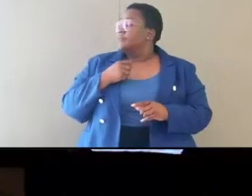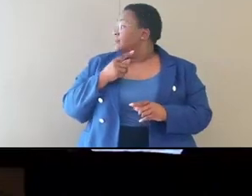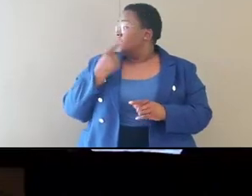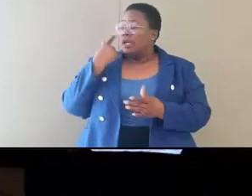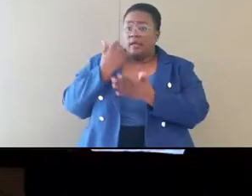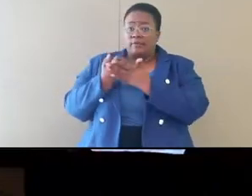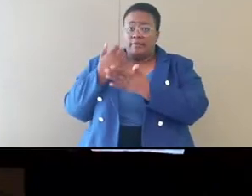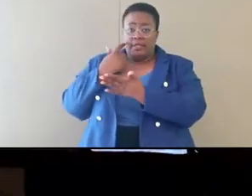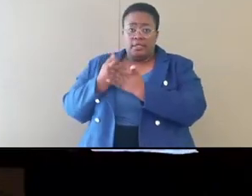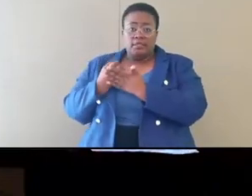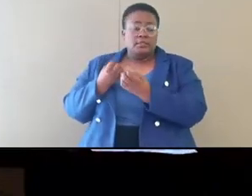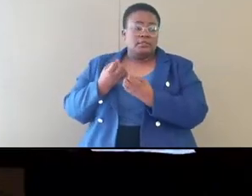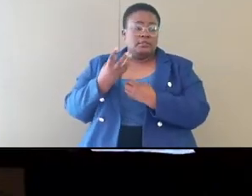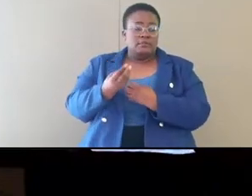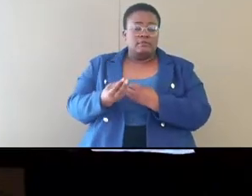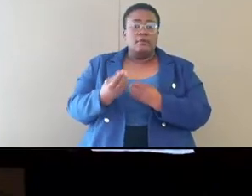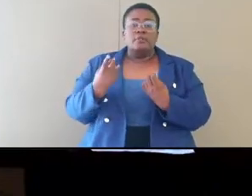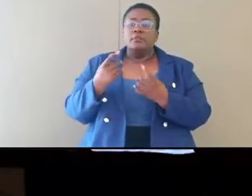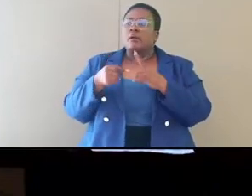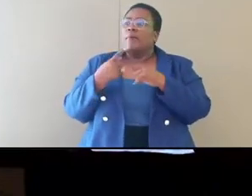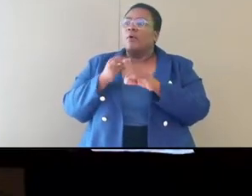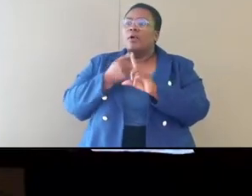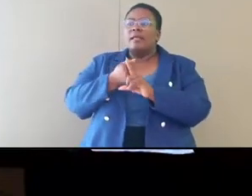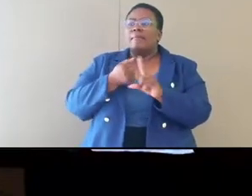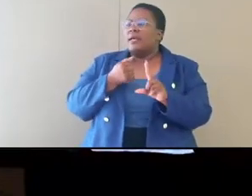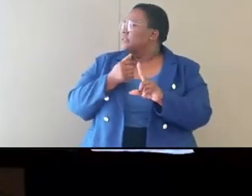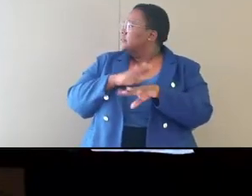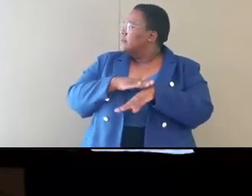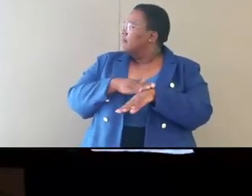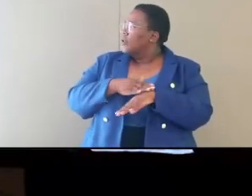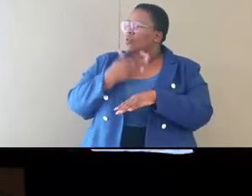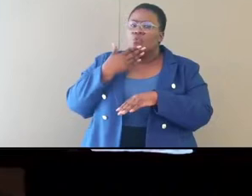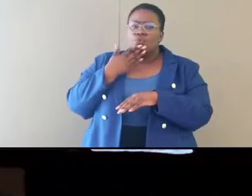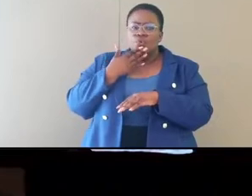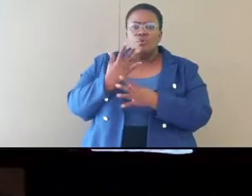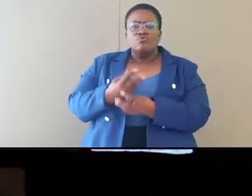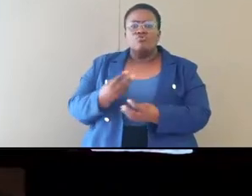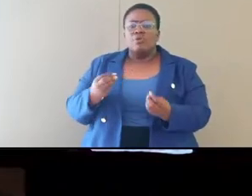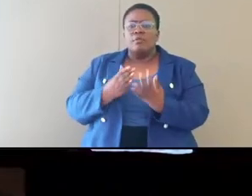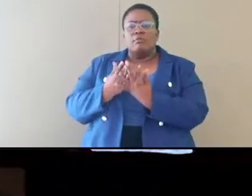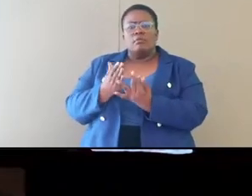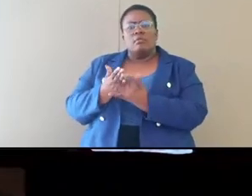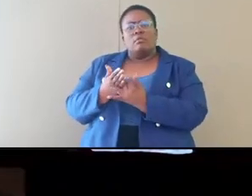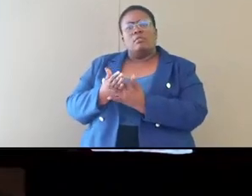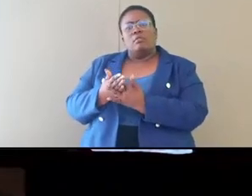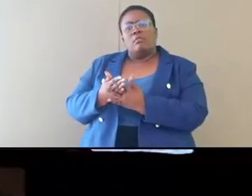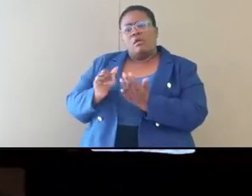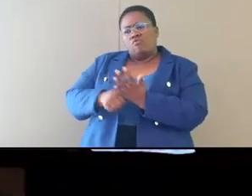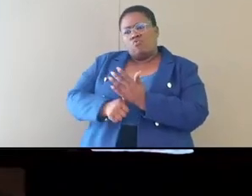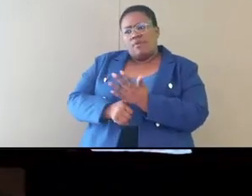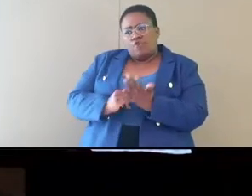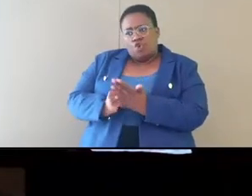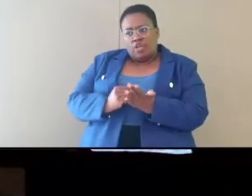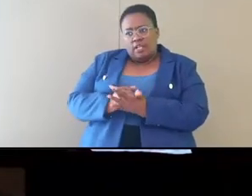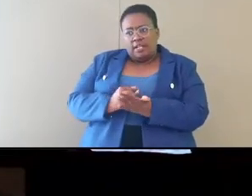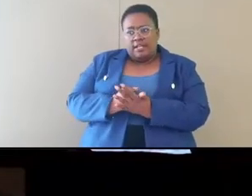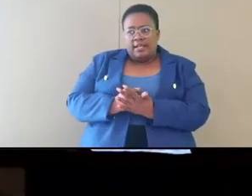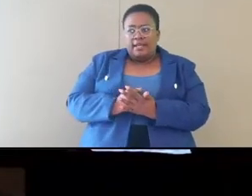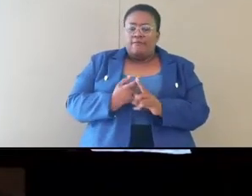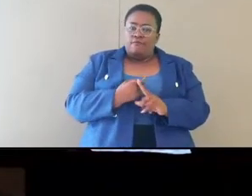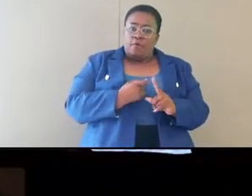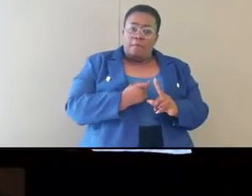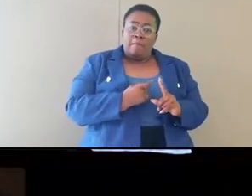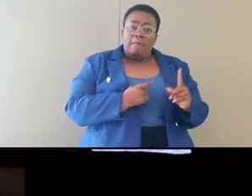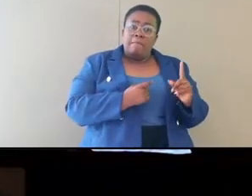didn't make a point, is about the impacts are most strongly felt if children access the grant very early from birth, and you have to have sustained